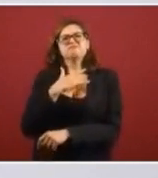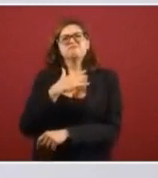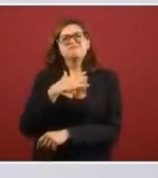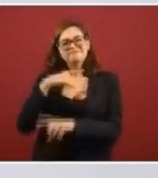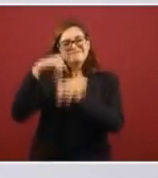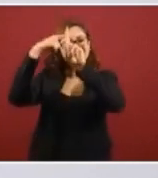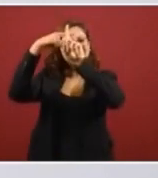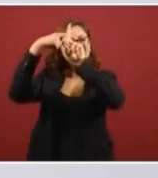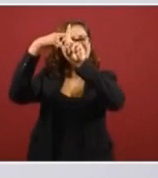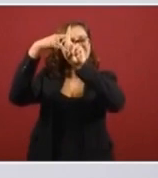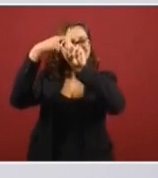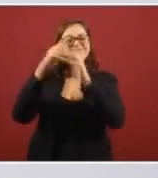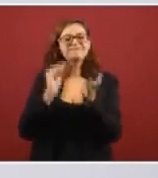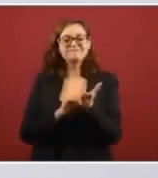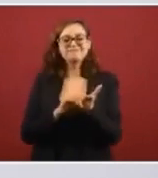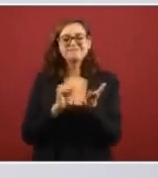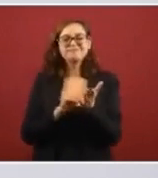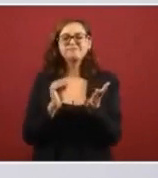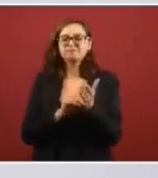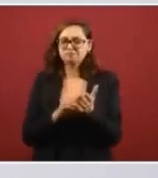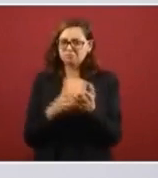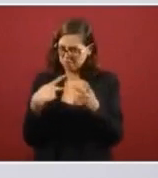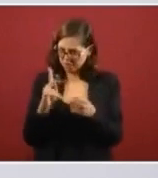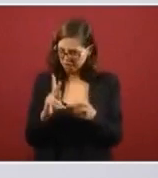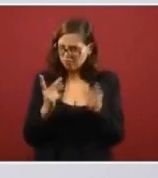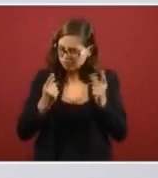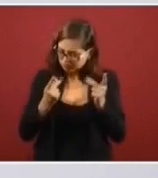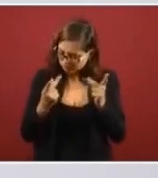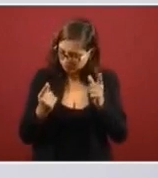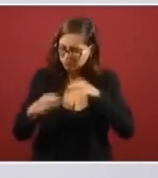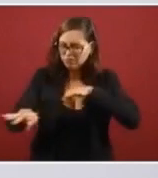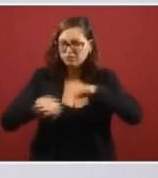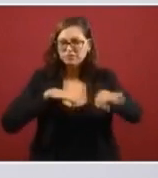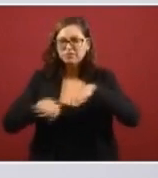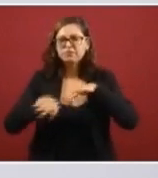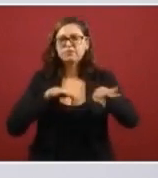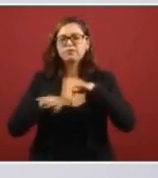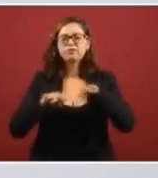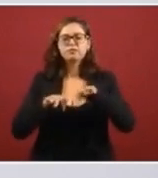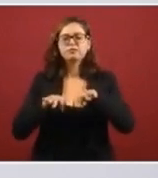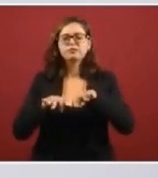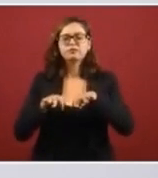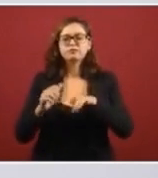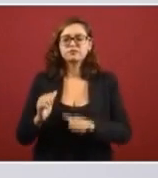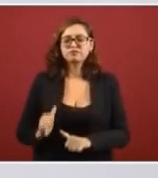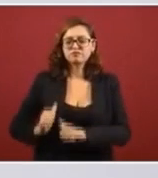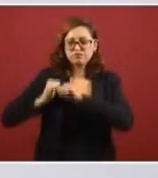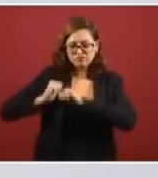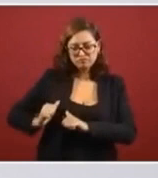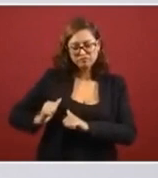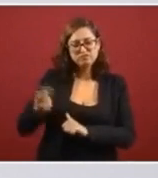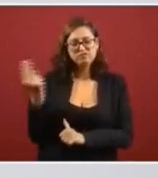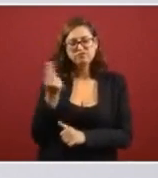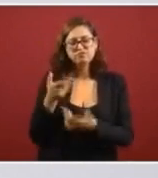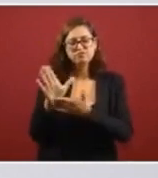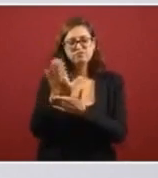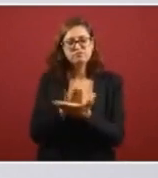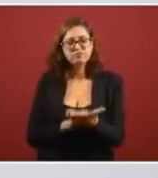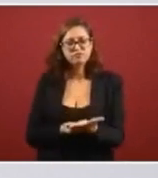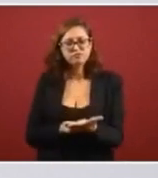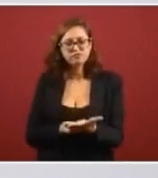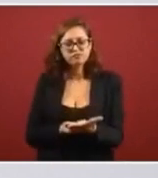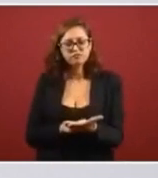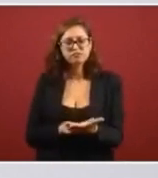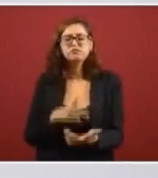gives me optimism but without blowing down my step because power is